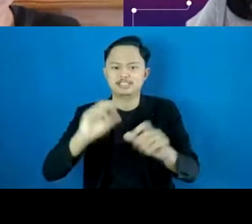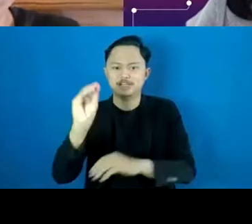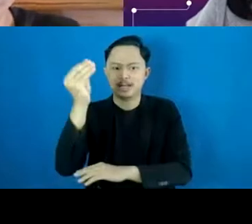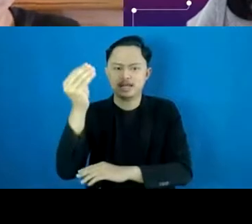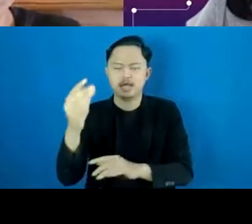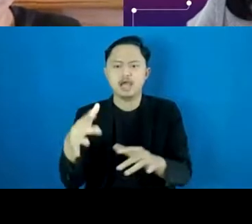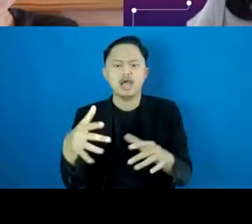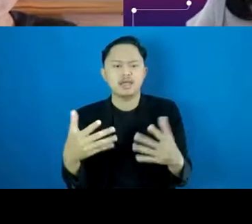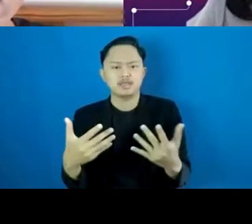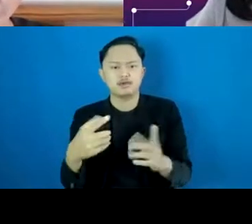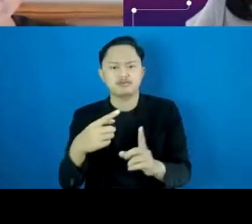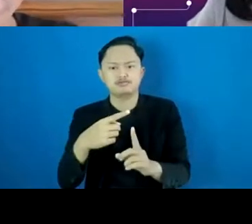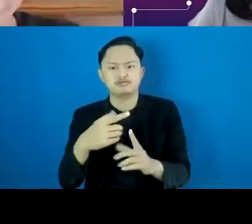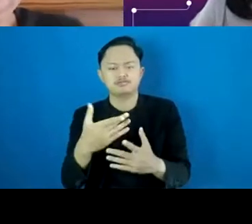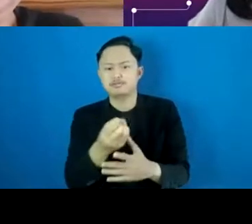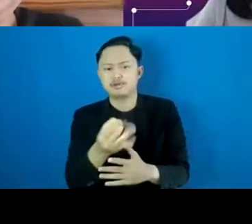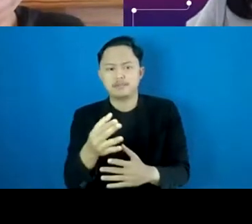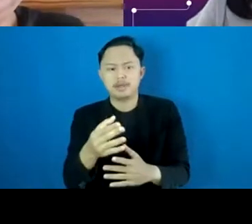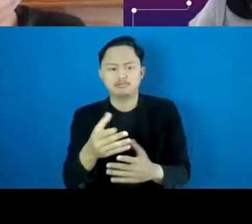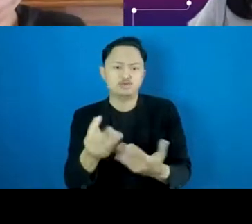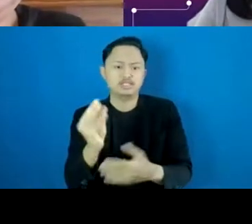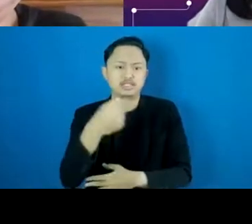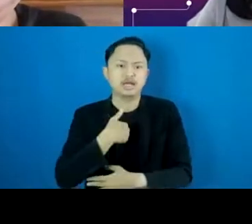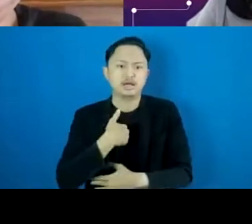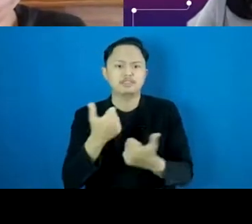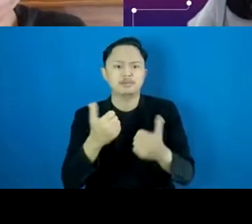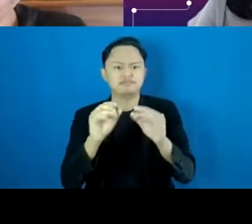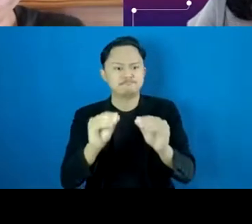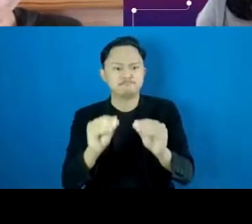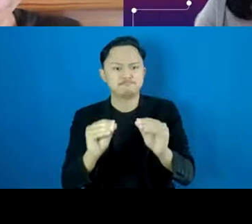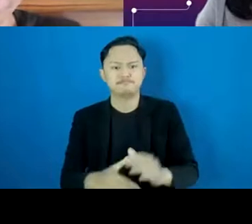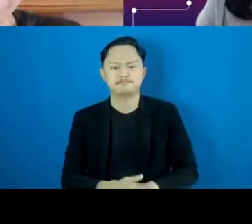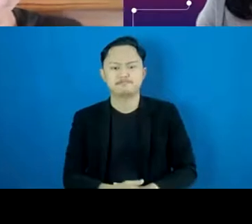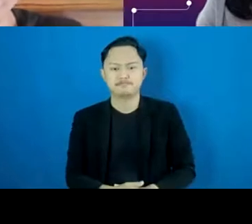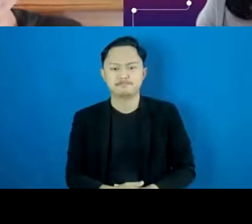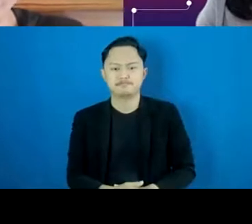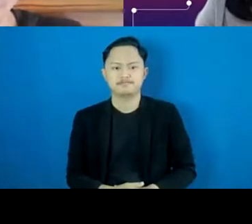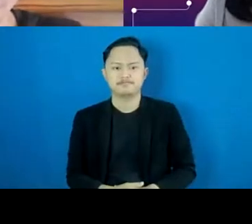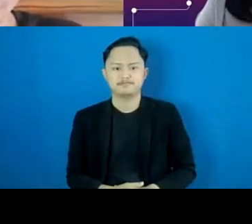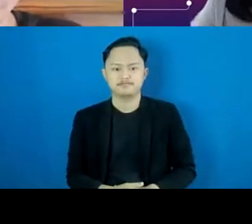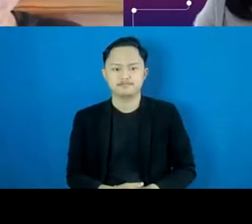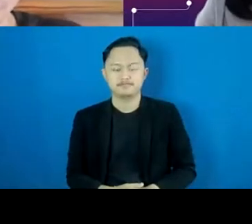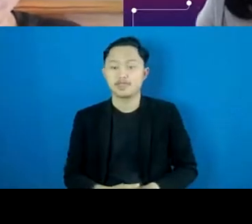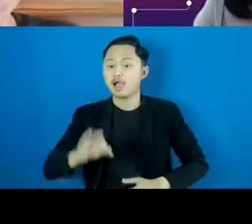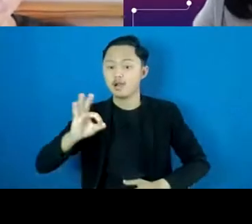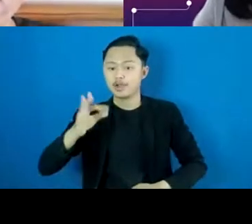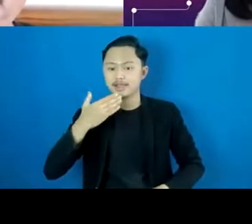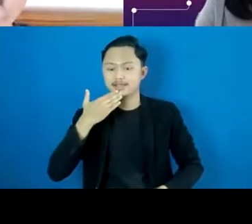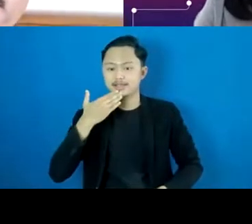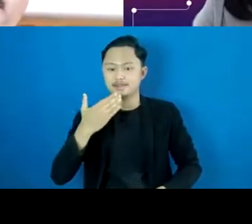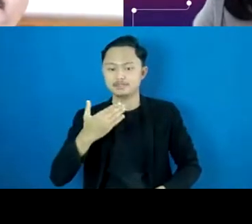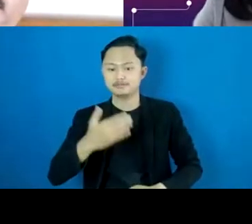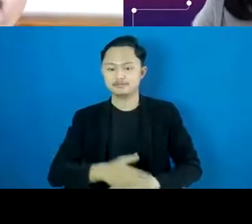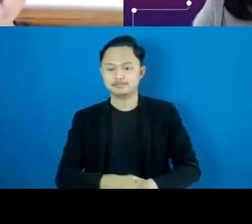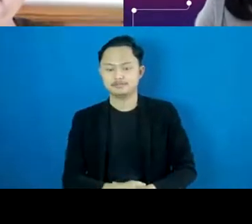in Jakarta also. We will provide you that material in detail. All right. Thank you very much. And now